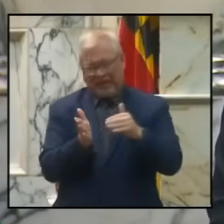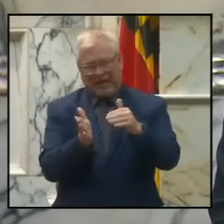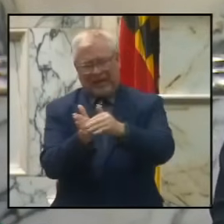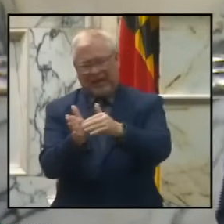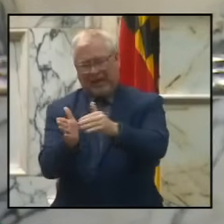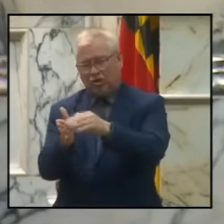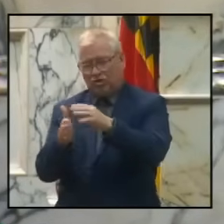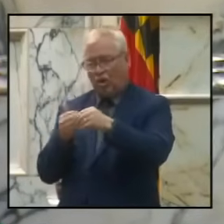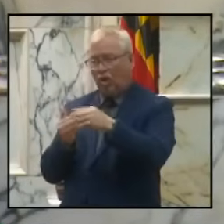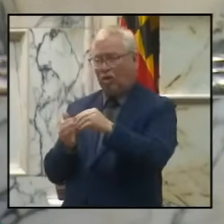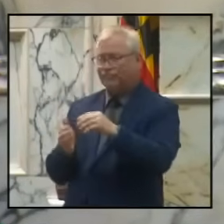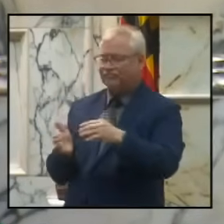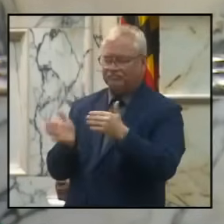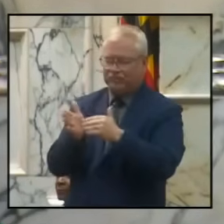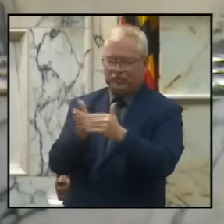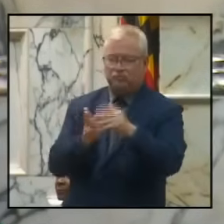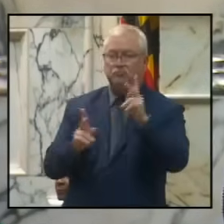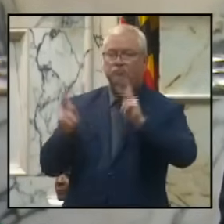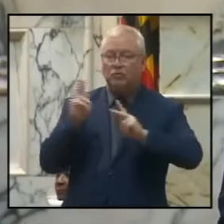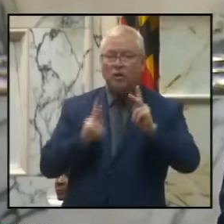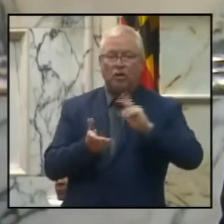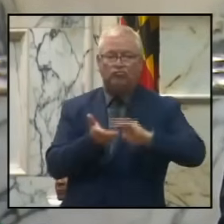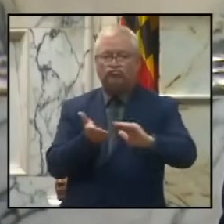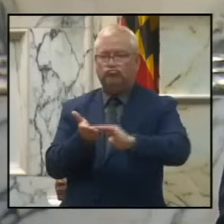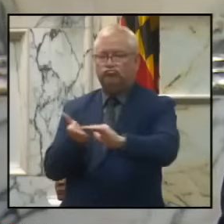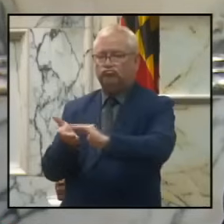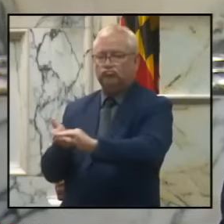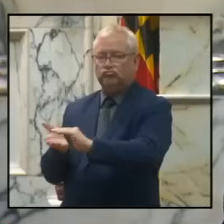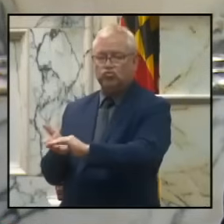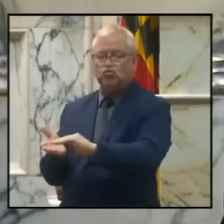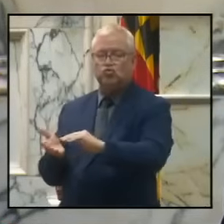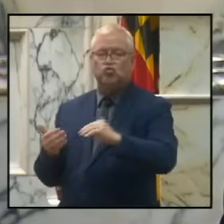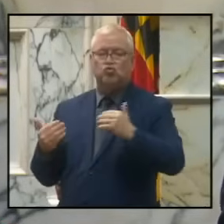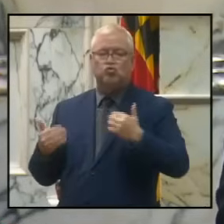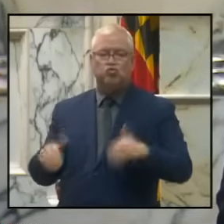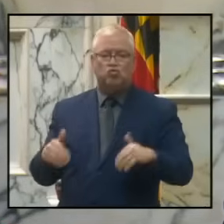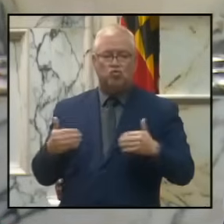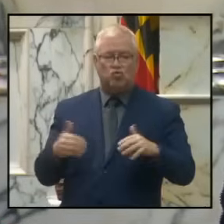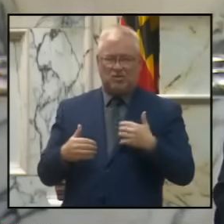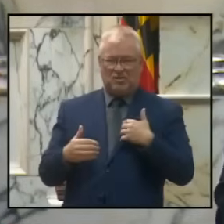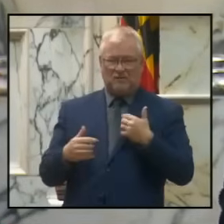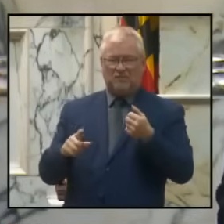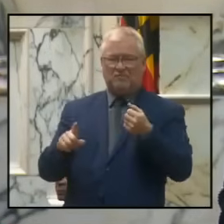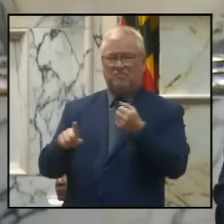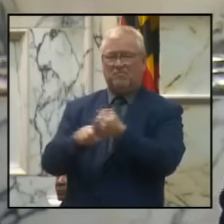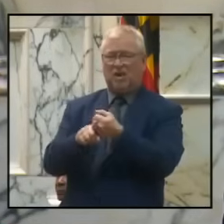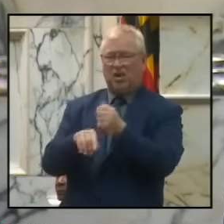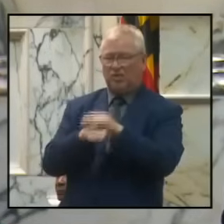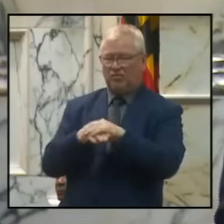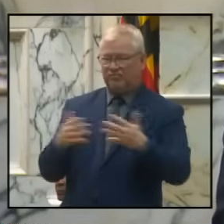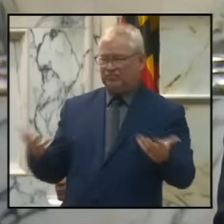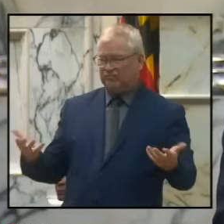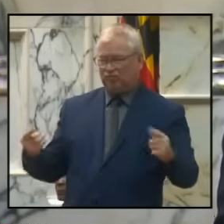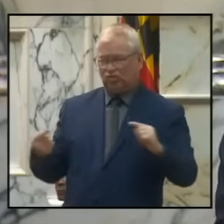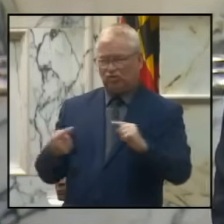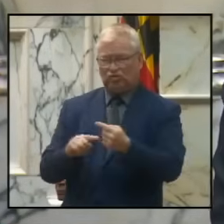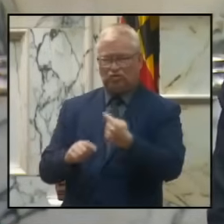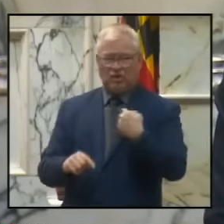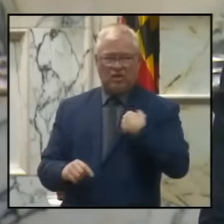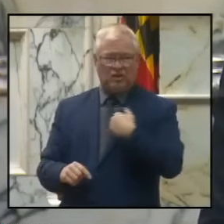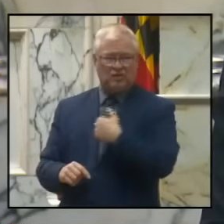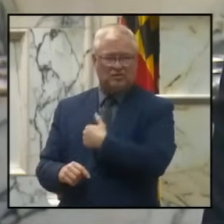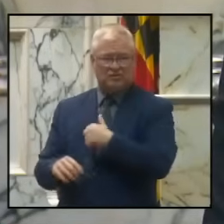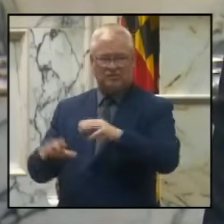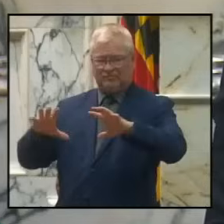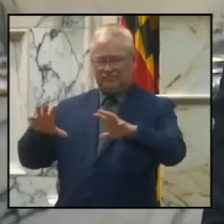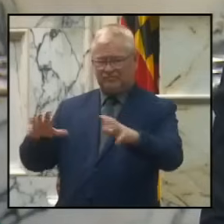These ideological moves will have a distinct impact on hurting our middle class, which is already